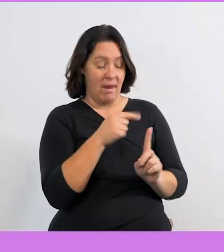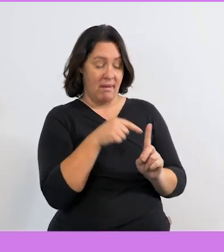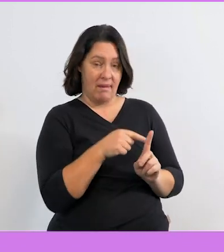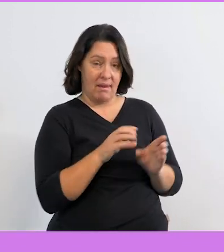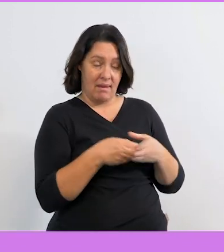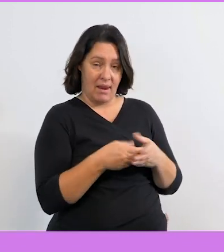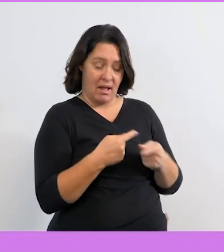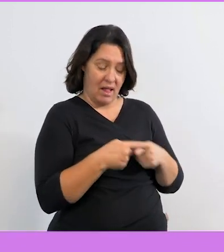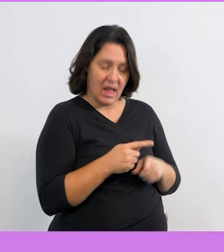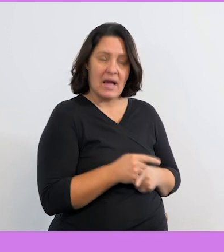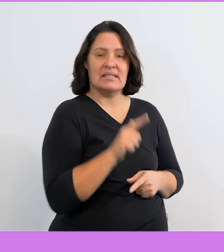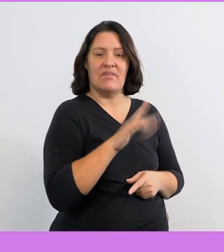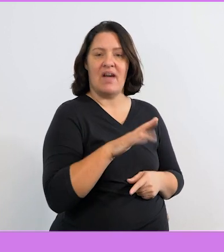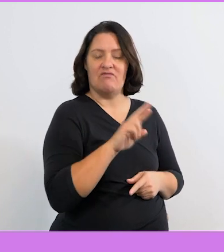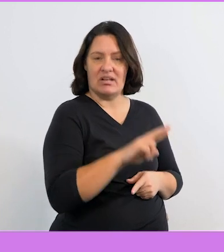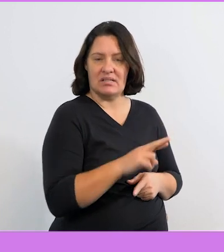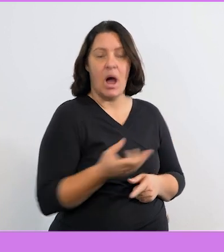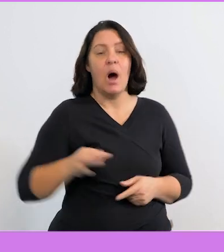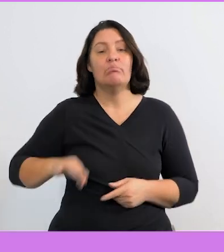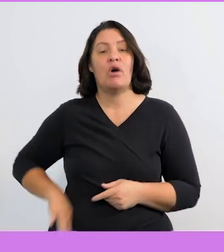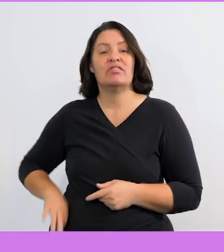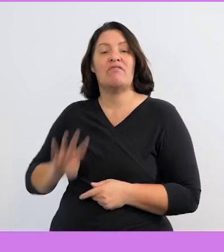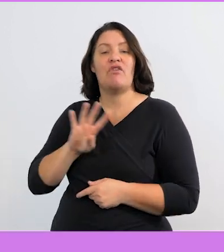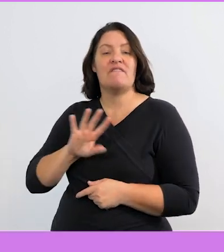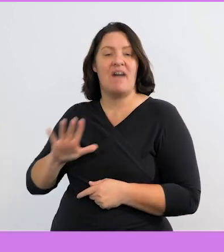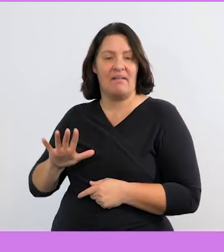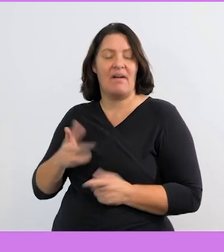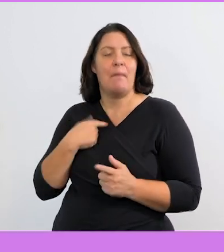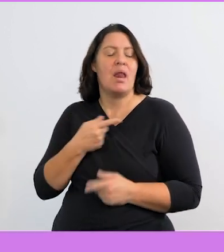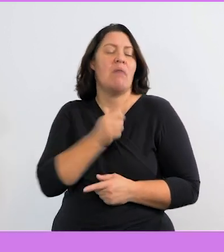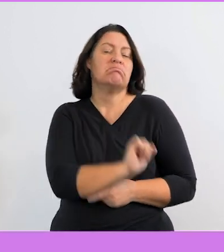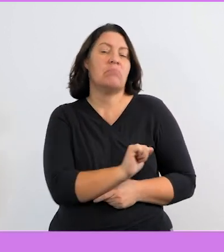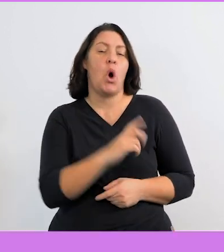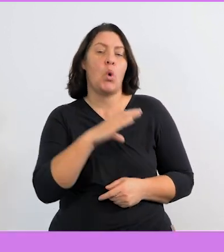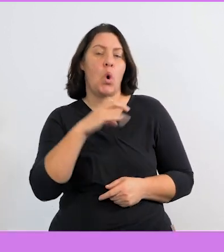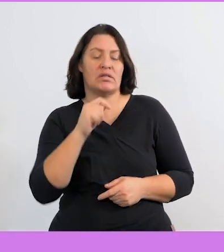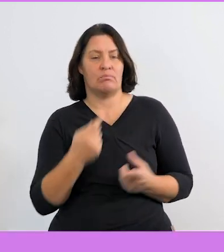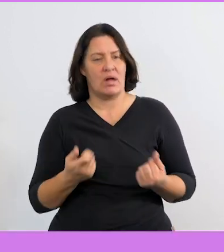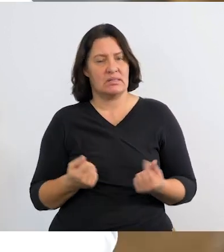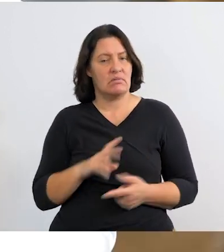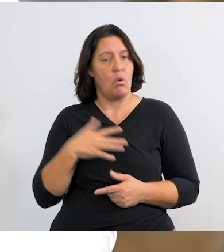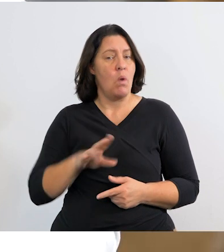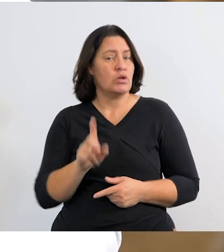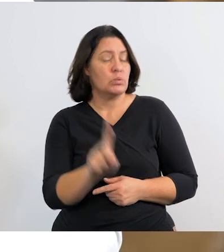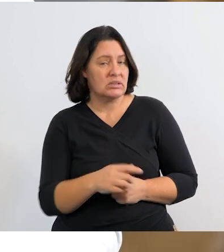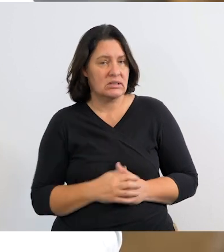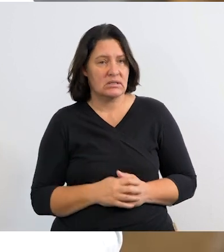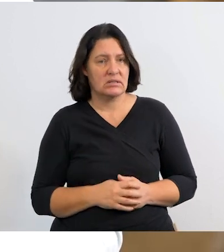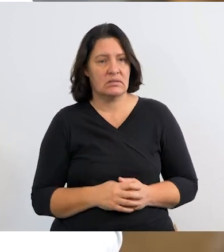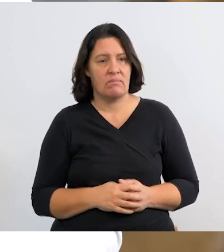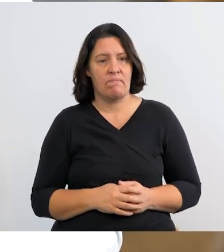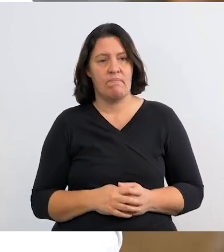75 Rand and makes a profit of 45 Rand, calculate Nomsa's cost price. So what are we looking for